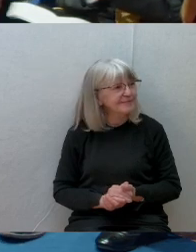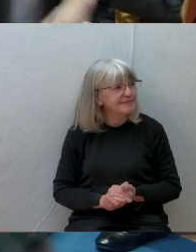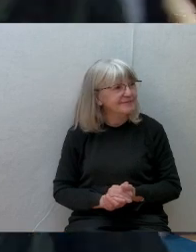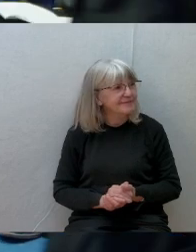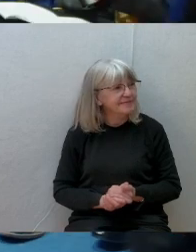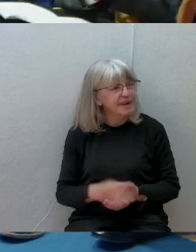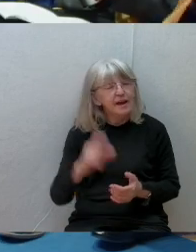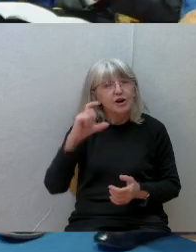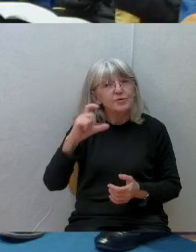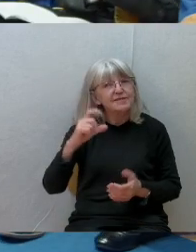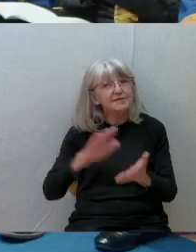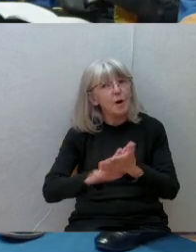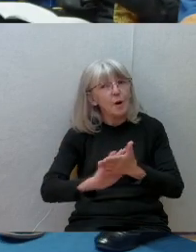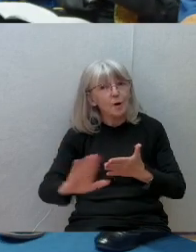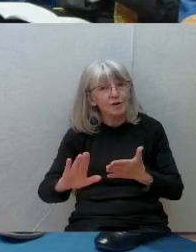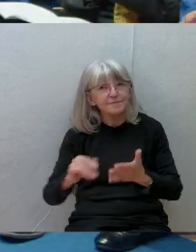Christopher Horn.